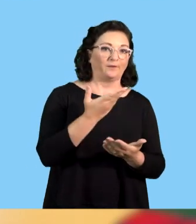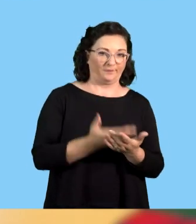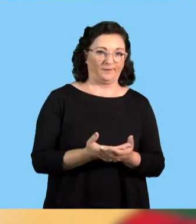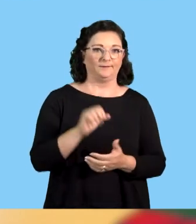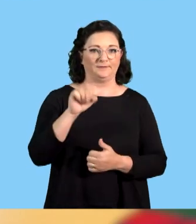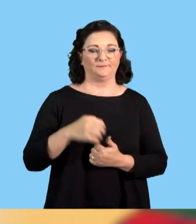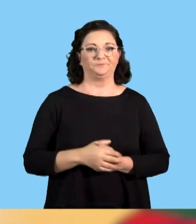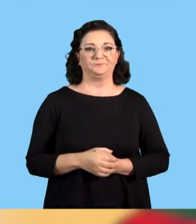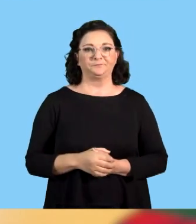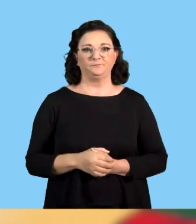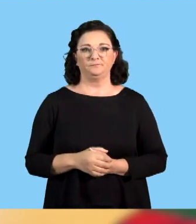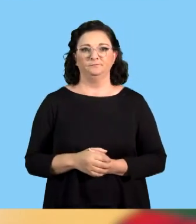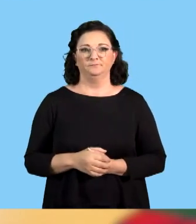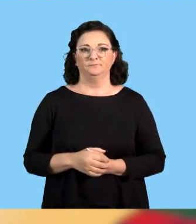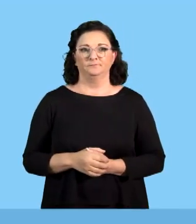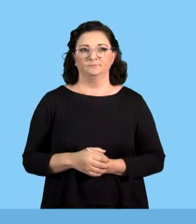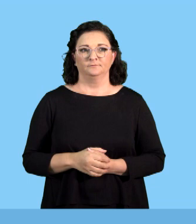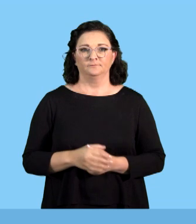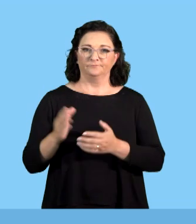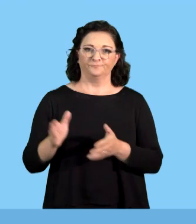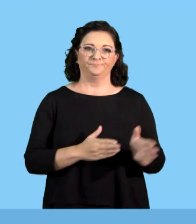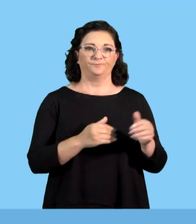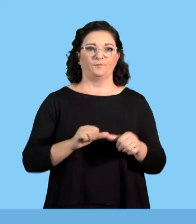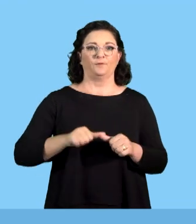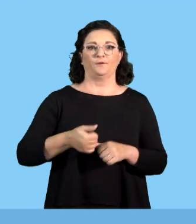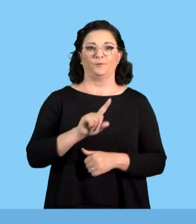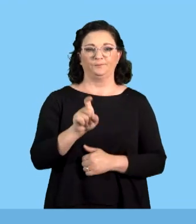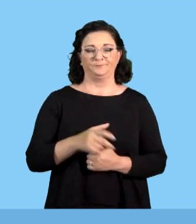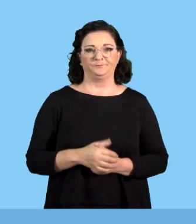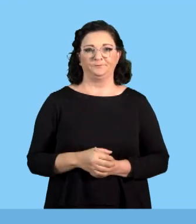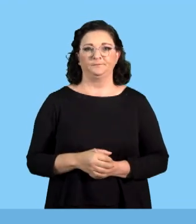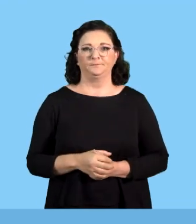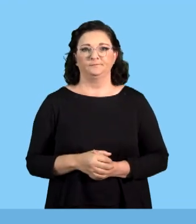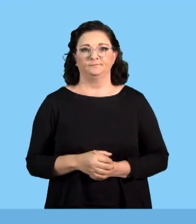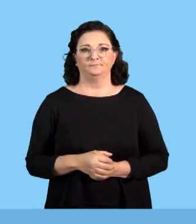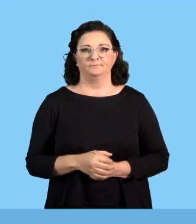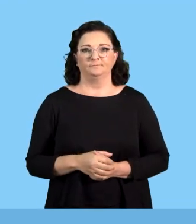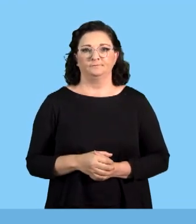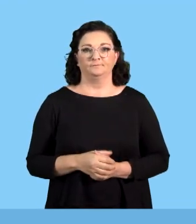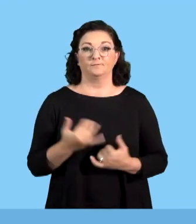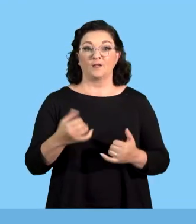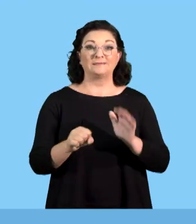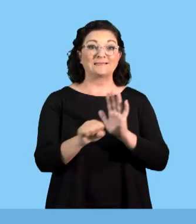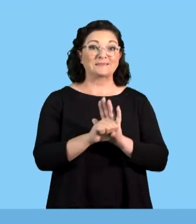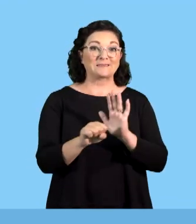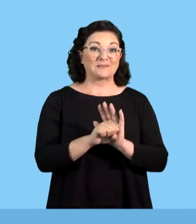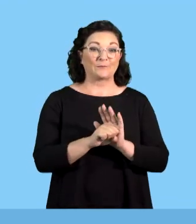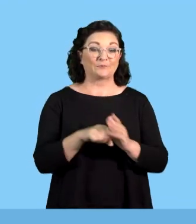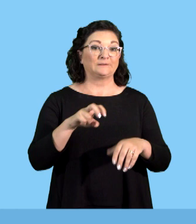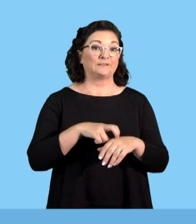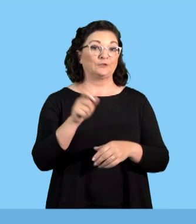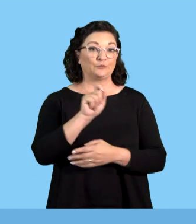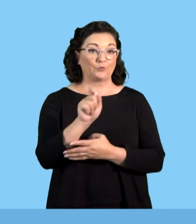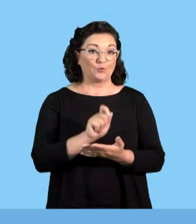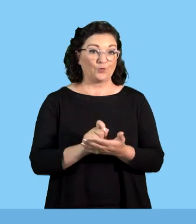to pass through. So now moving on to our next question. We are supposed to draw the symbols for the following components.